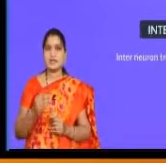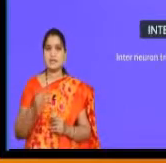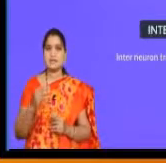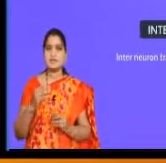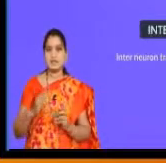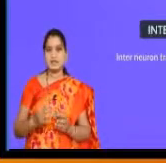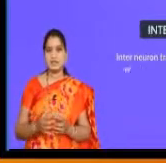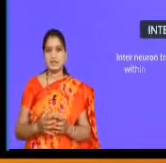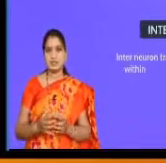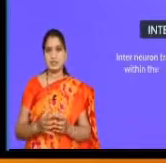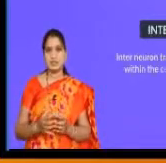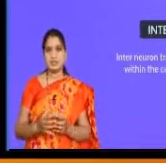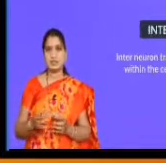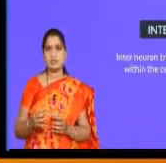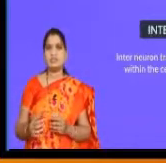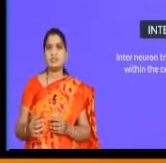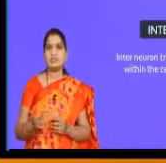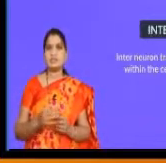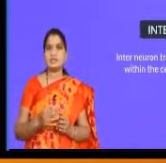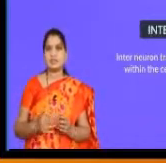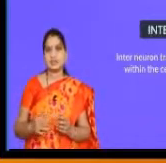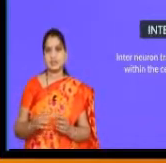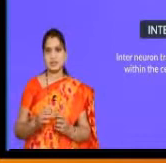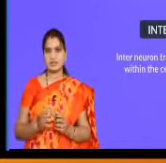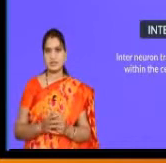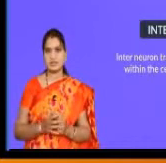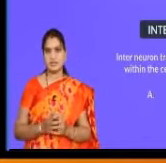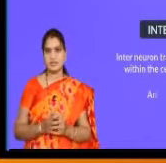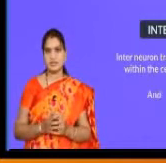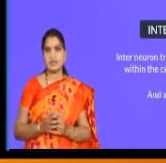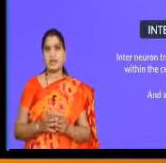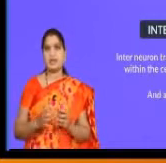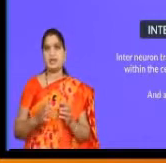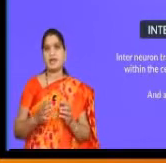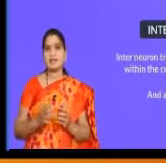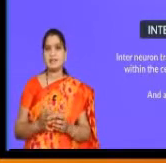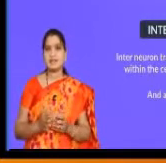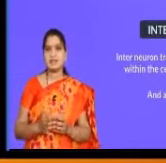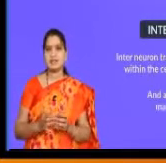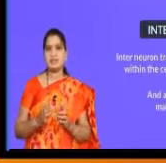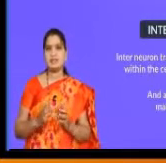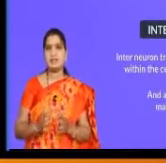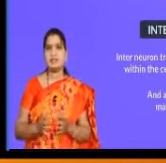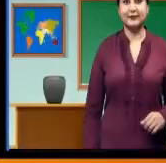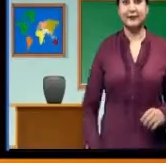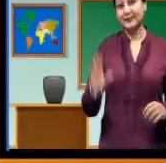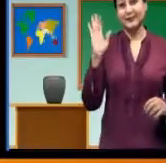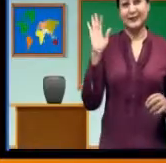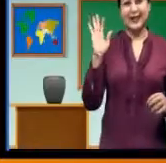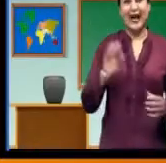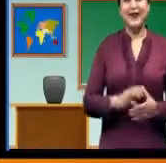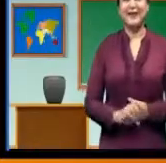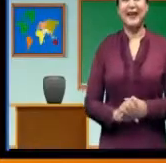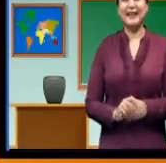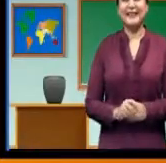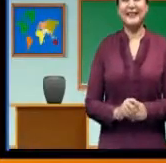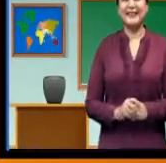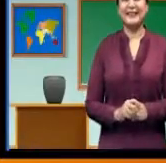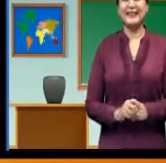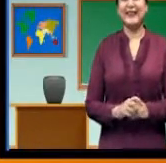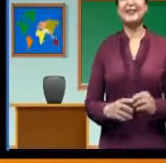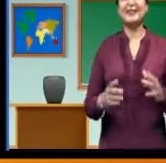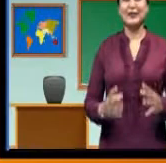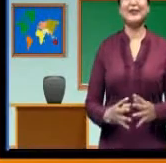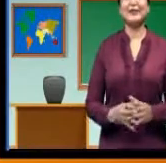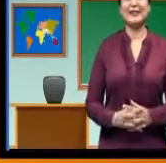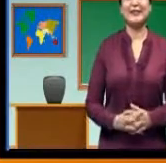even few people were fighting wars in the past, the education sector moved on. So I urge,